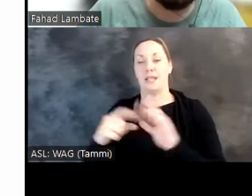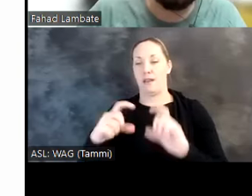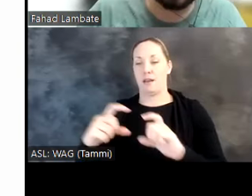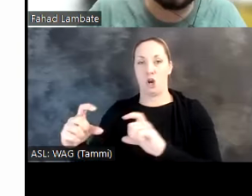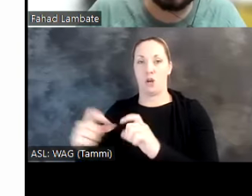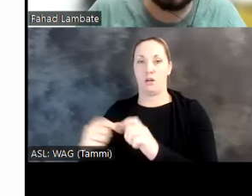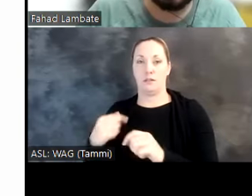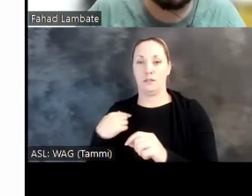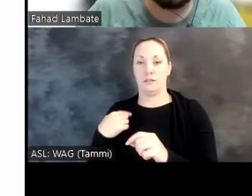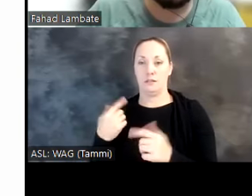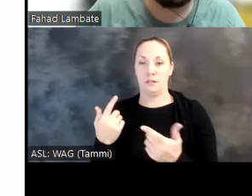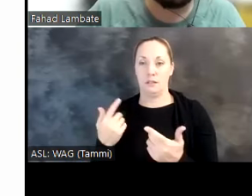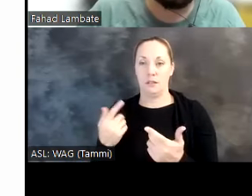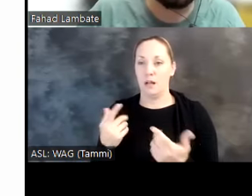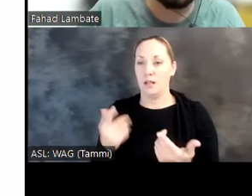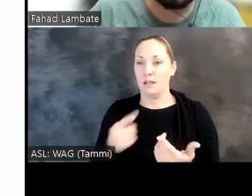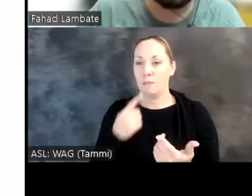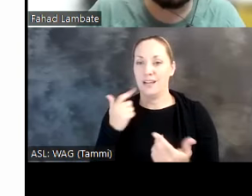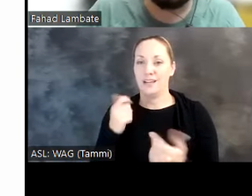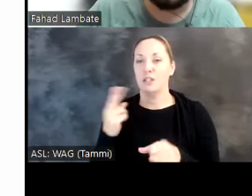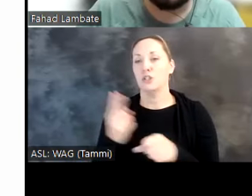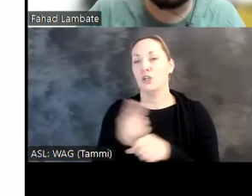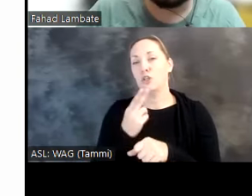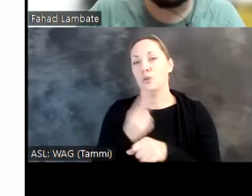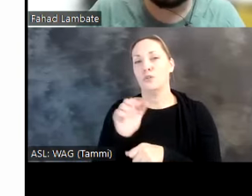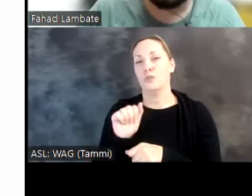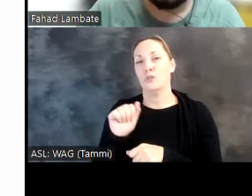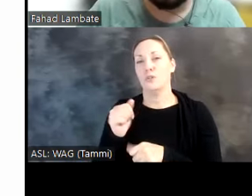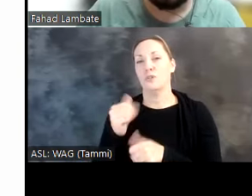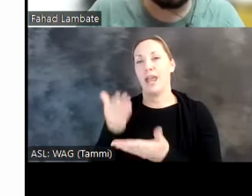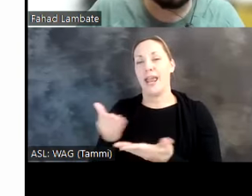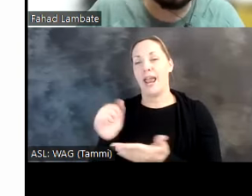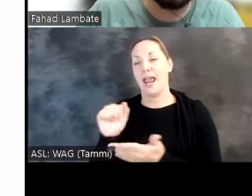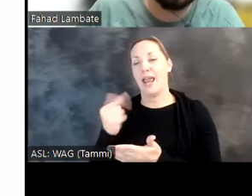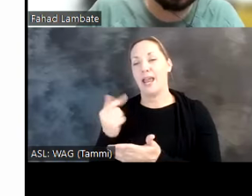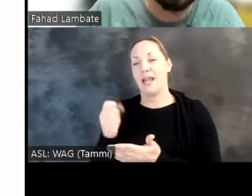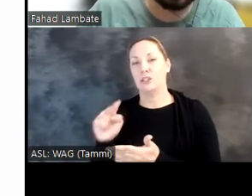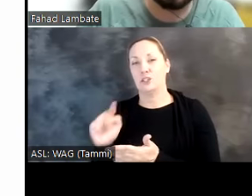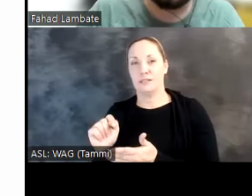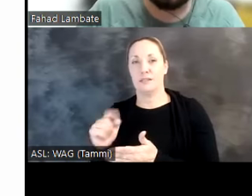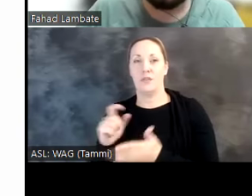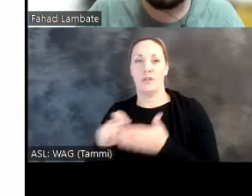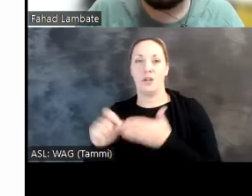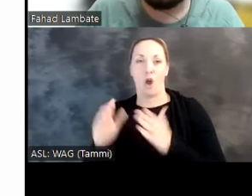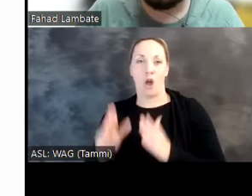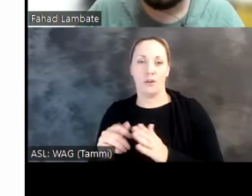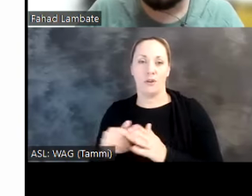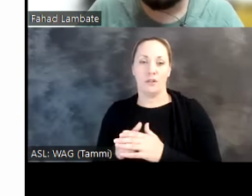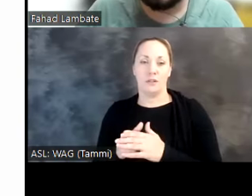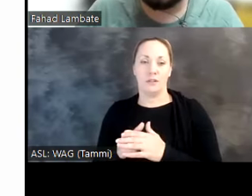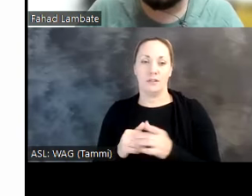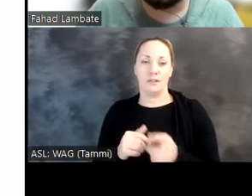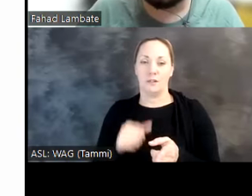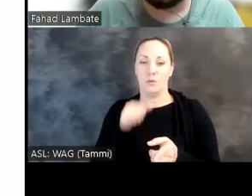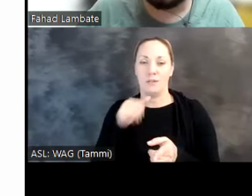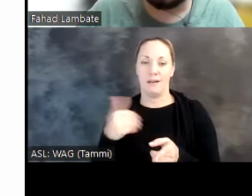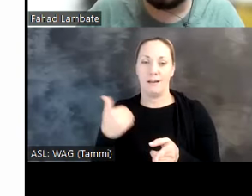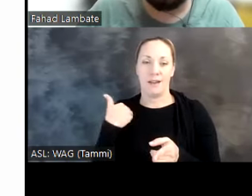WCAG would say, like, since it's a user agent wherein the author, in this case developer, would not have made